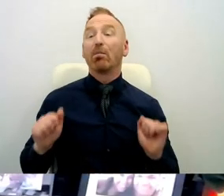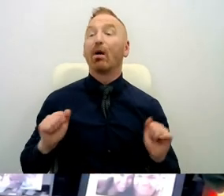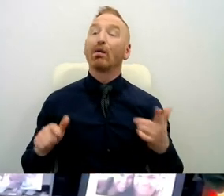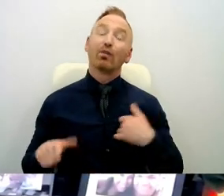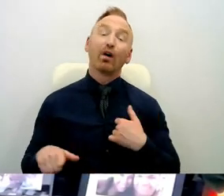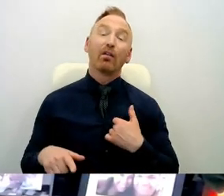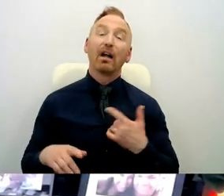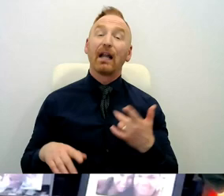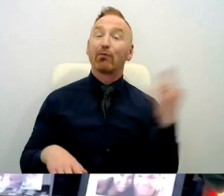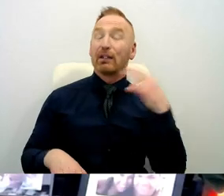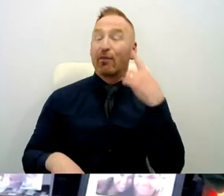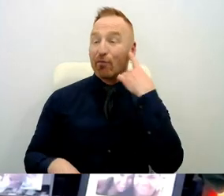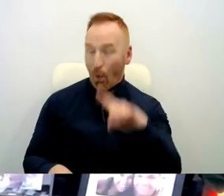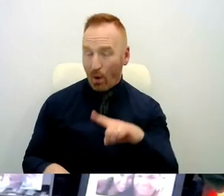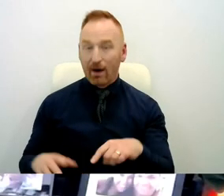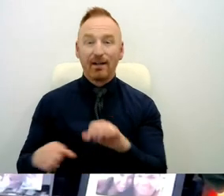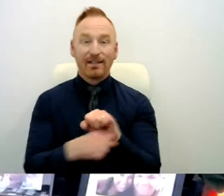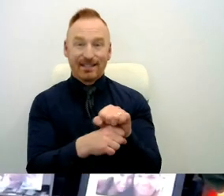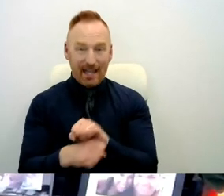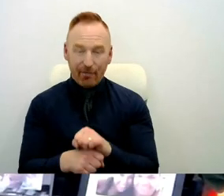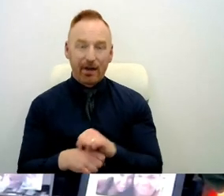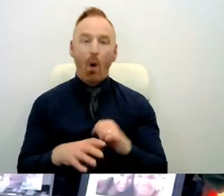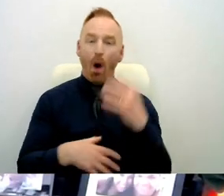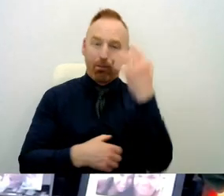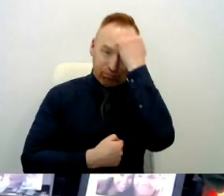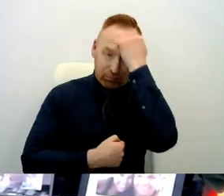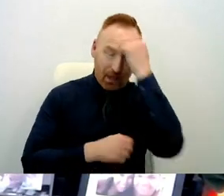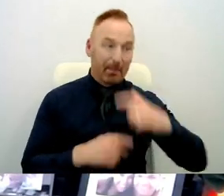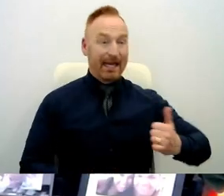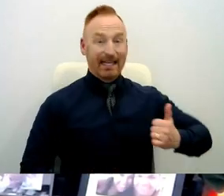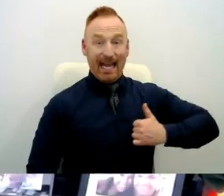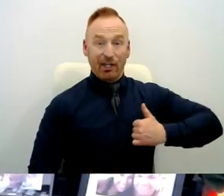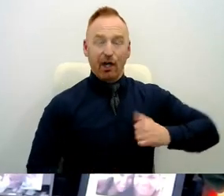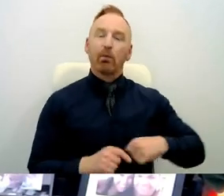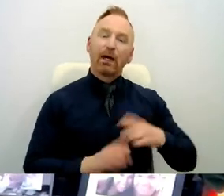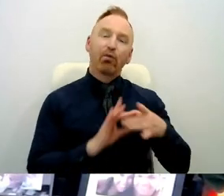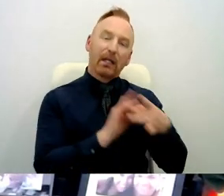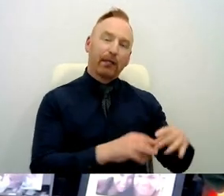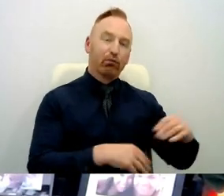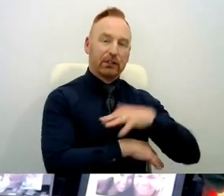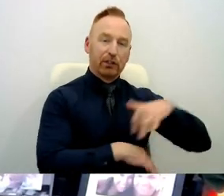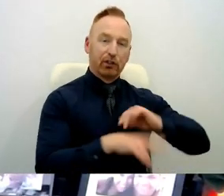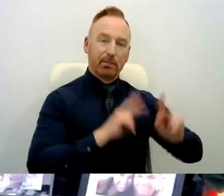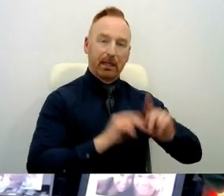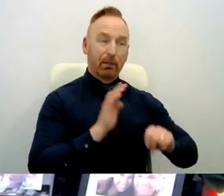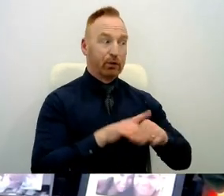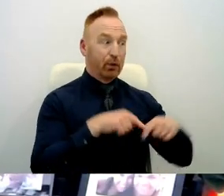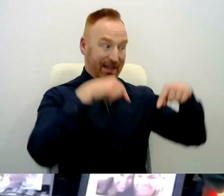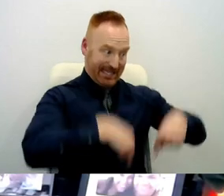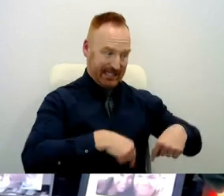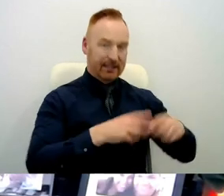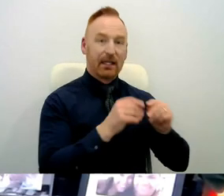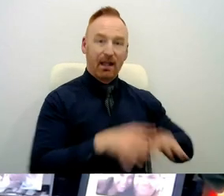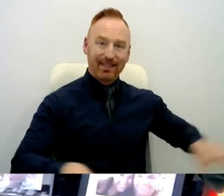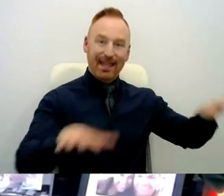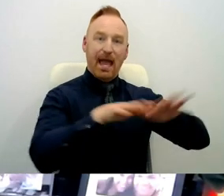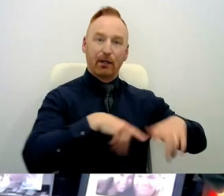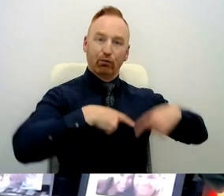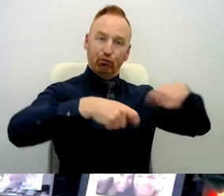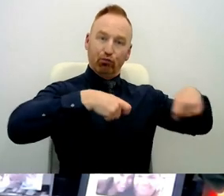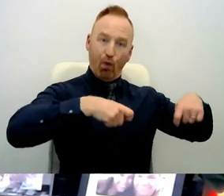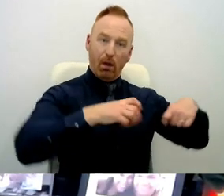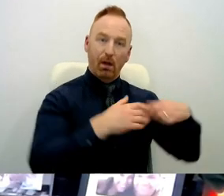slavery. A similar myth has been perpetuated here in Canada about Indigenous peoples in order to maintain control over this land and